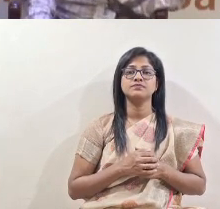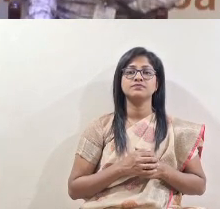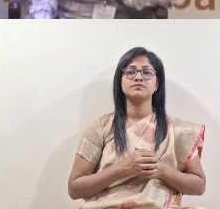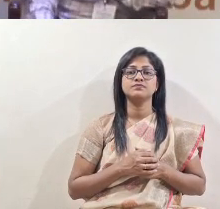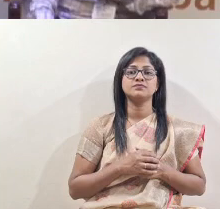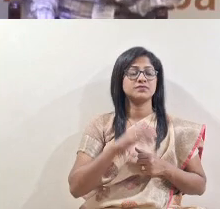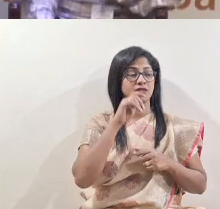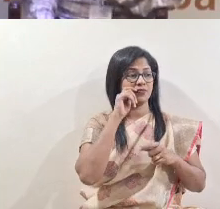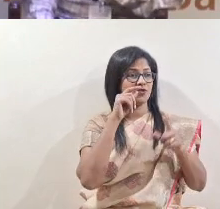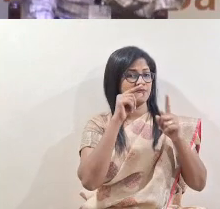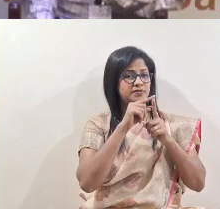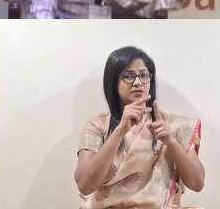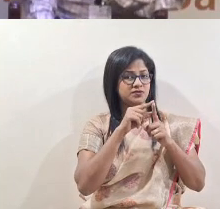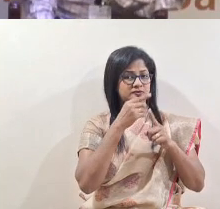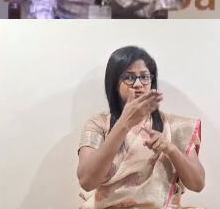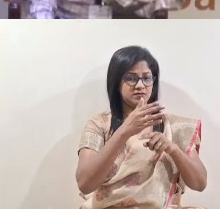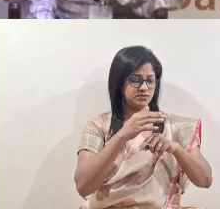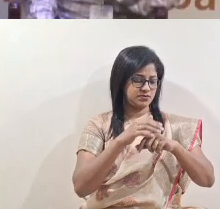Mr. Prajwal,